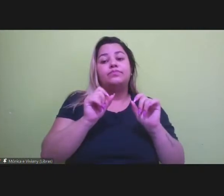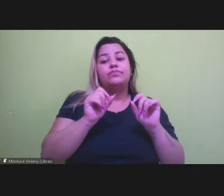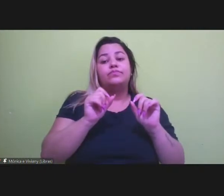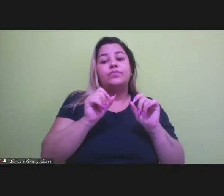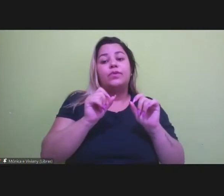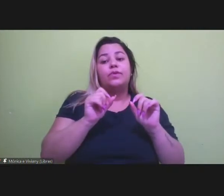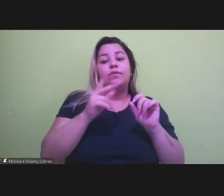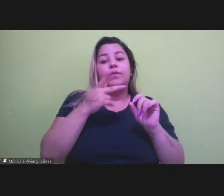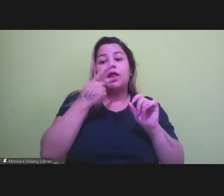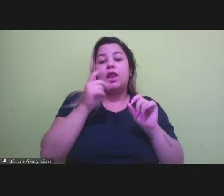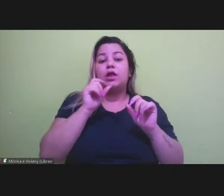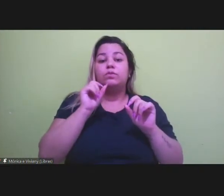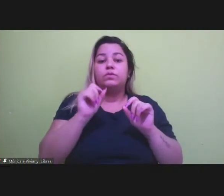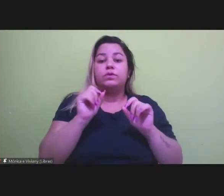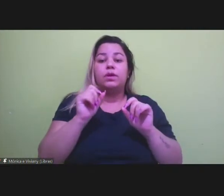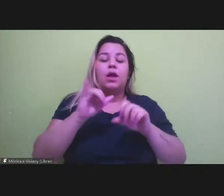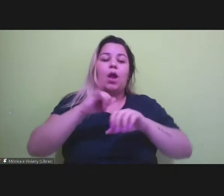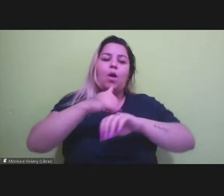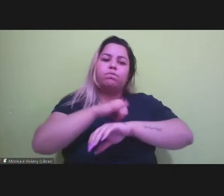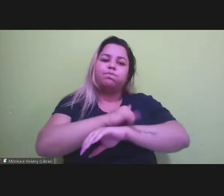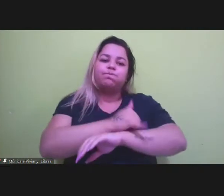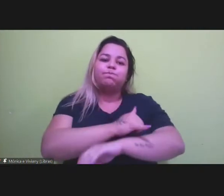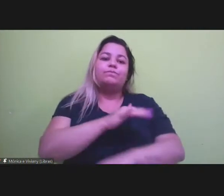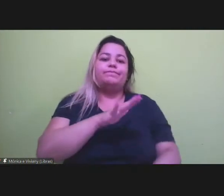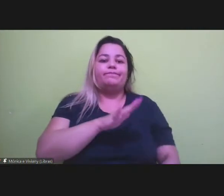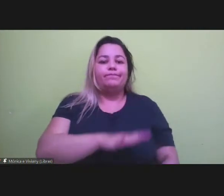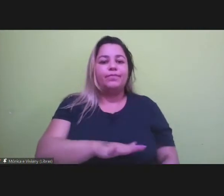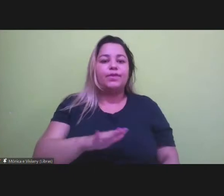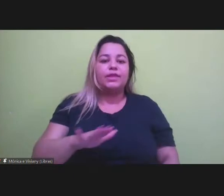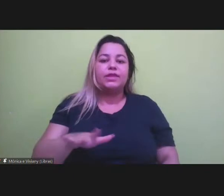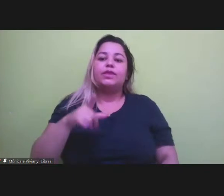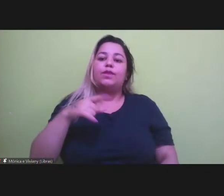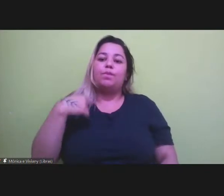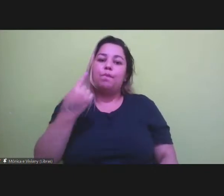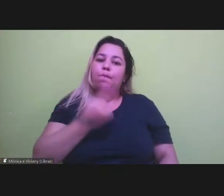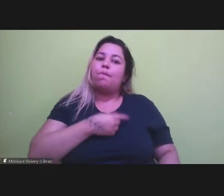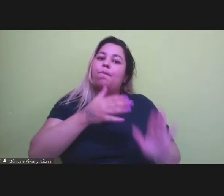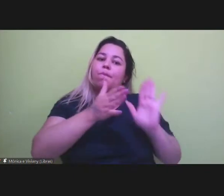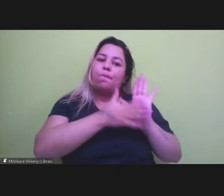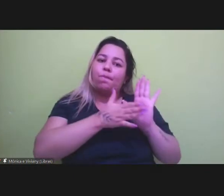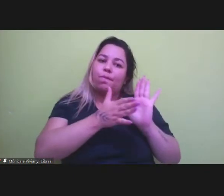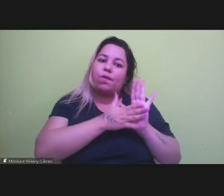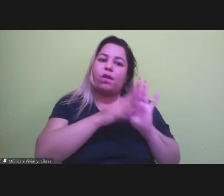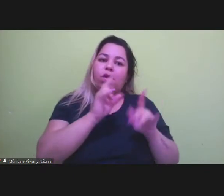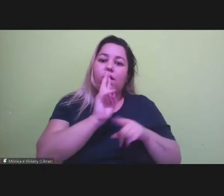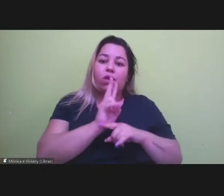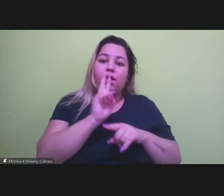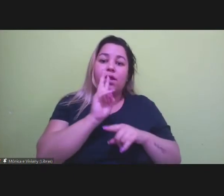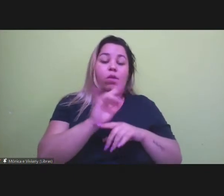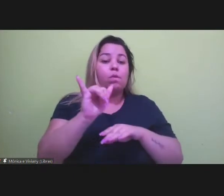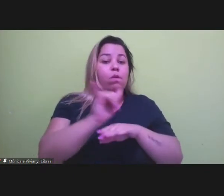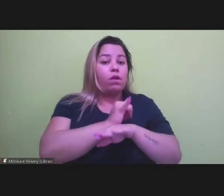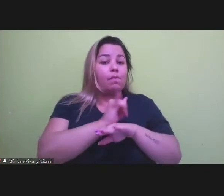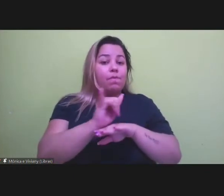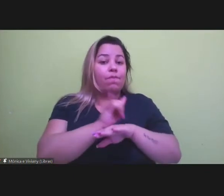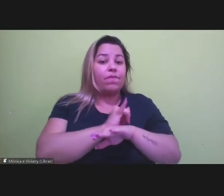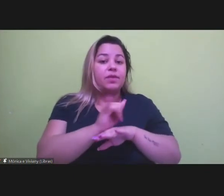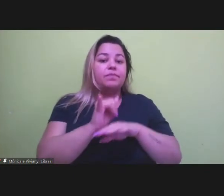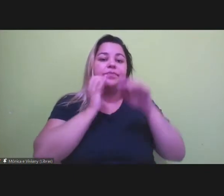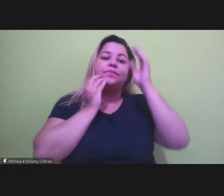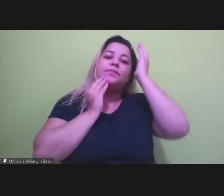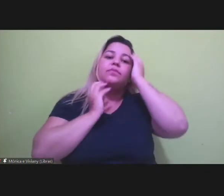issue, which was very spoken about children obesity. So we have a project,